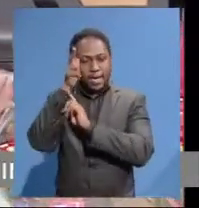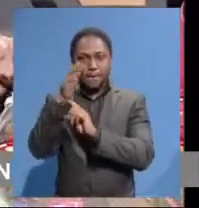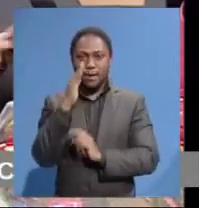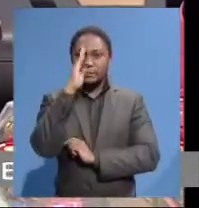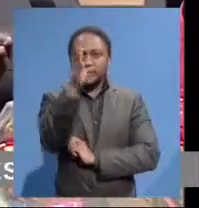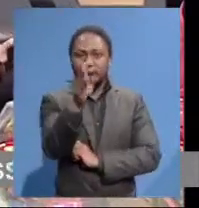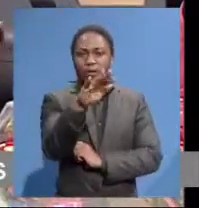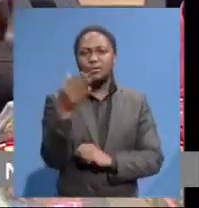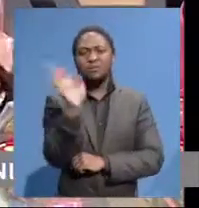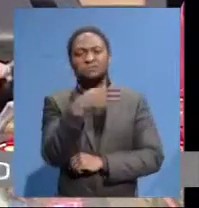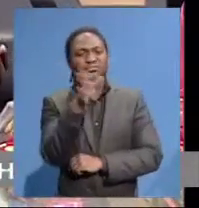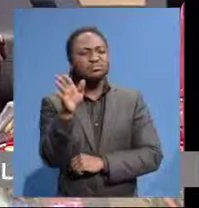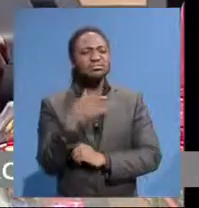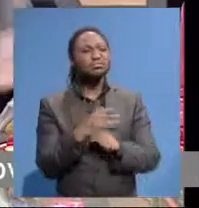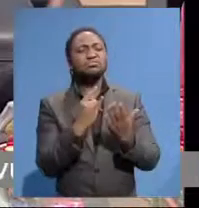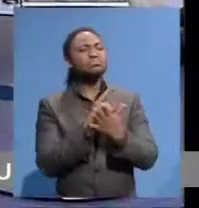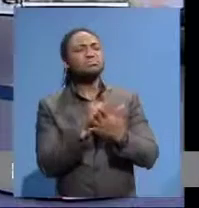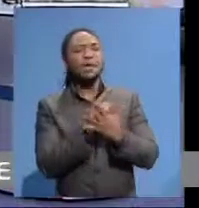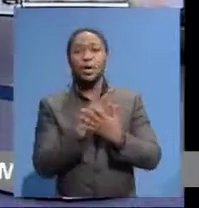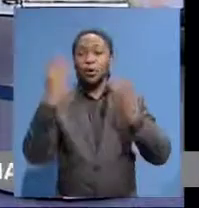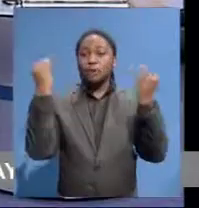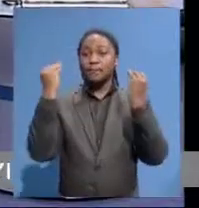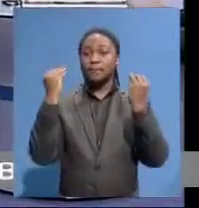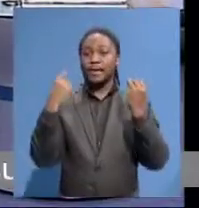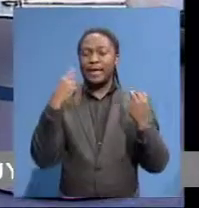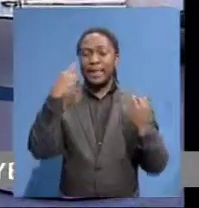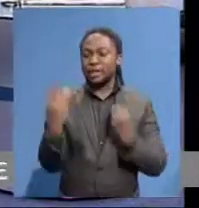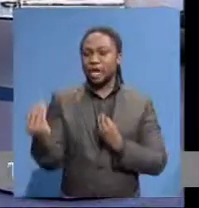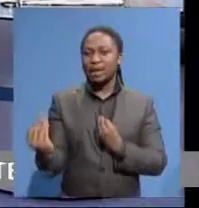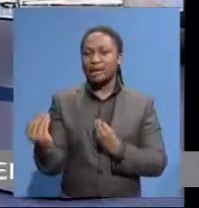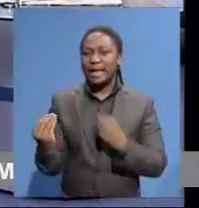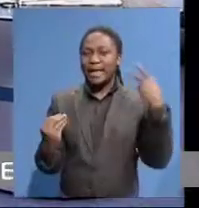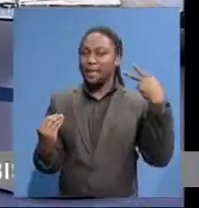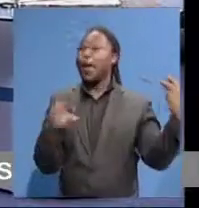children, because you see, famous people will say, oh, there's a child, let me pose quickly, and then